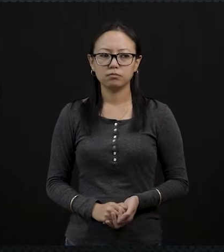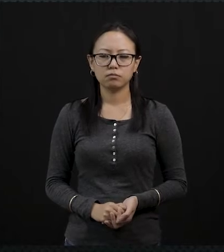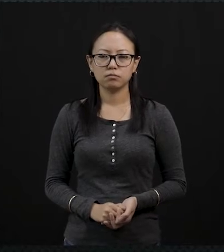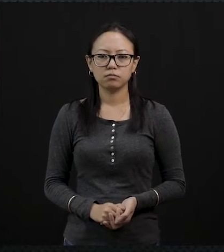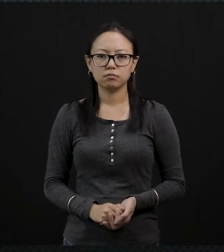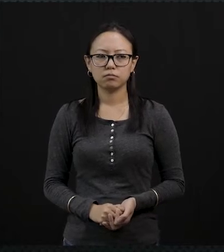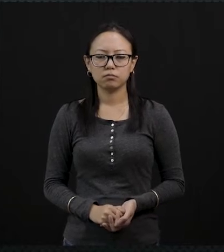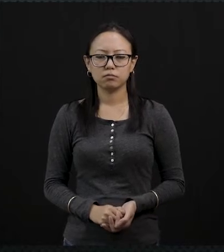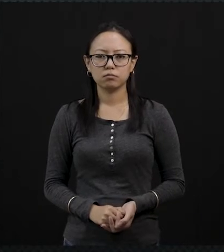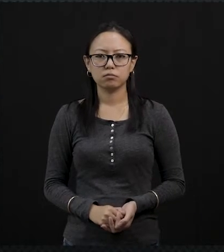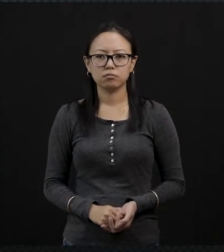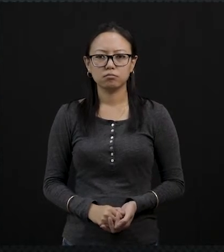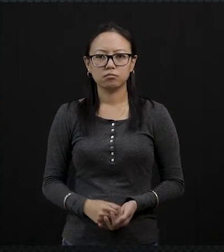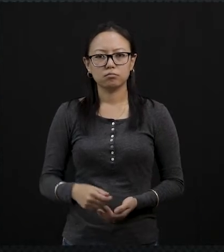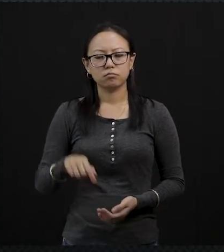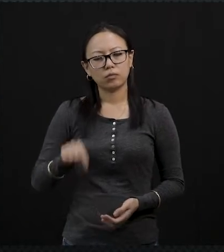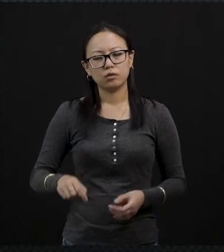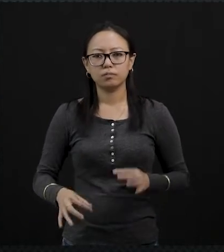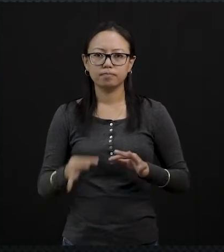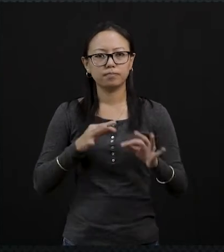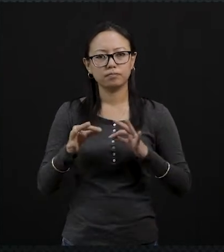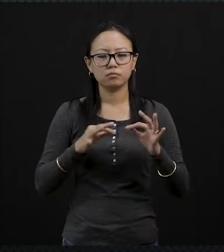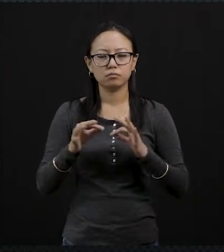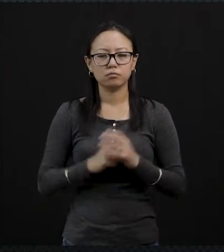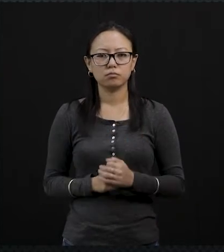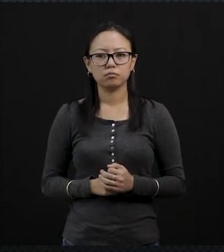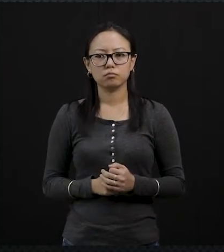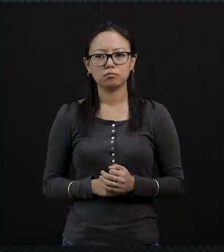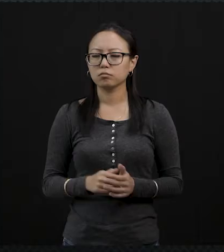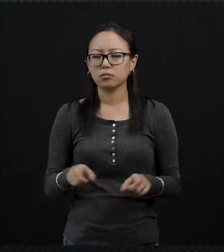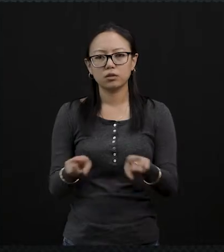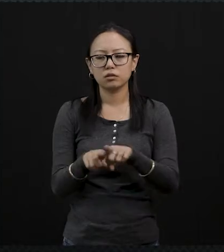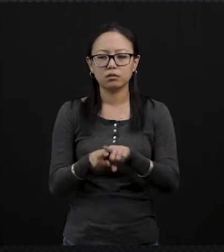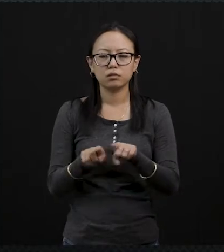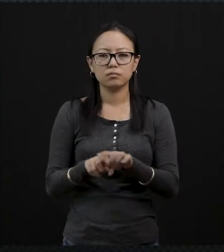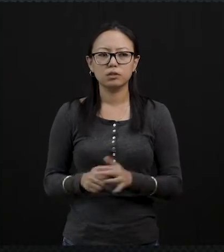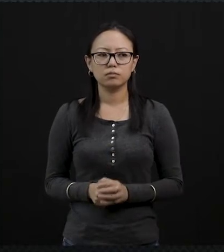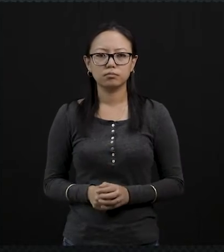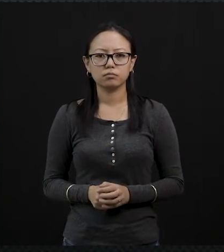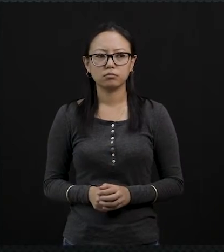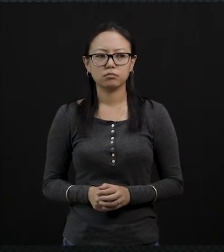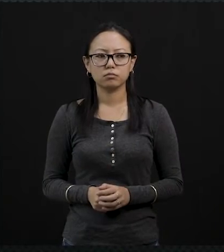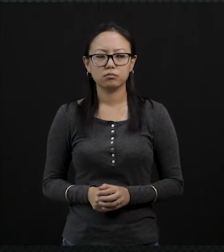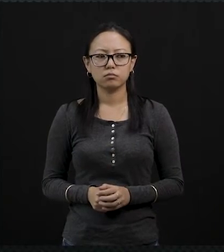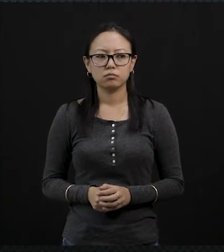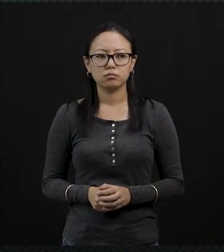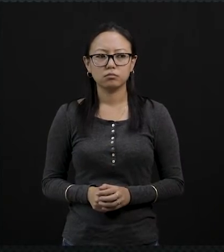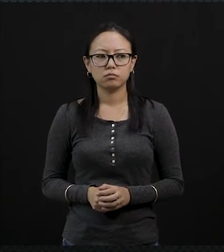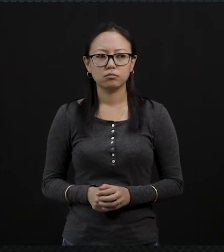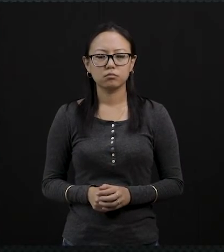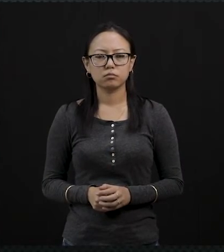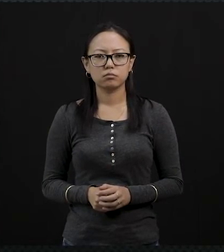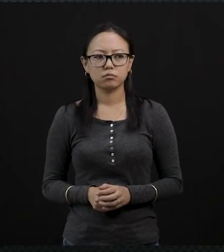I'll explain. Now students, let me give you a good example. Suppose you are walking on the,